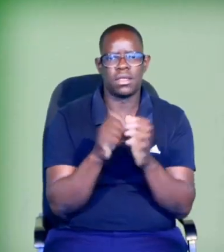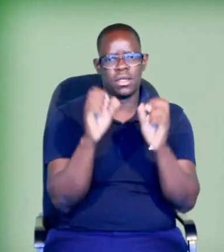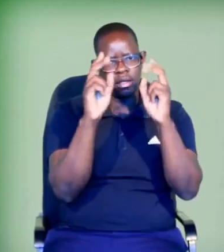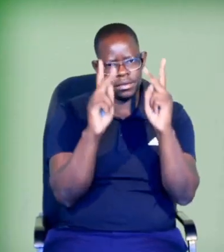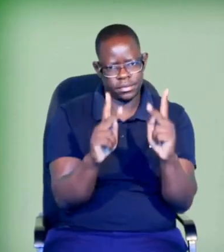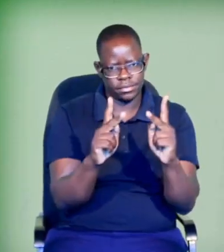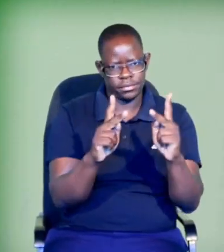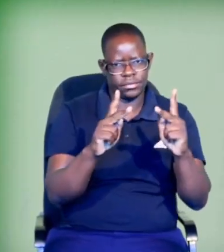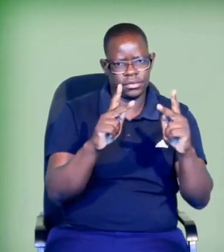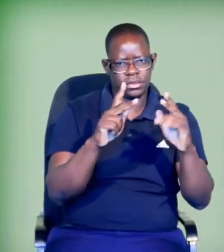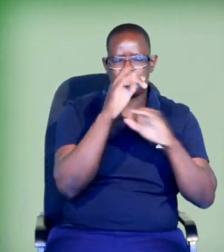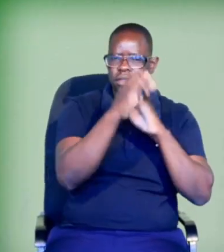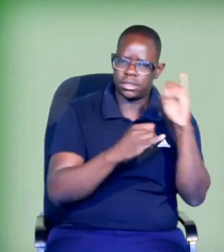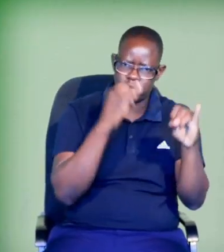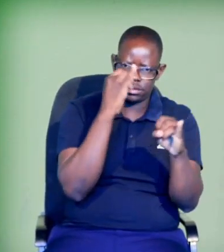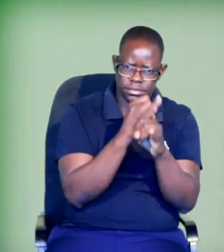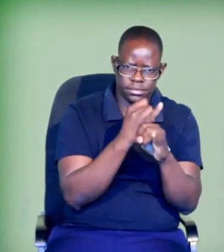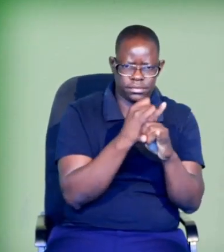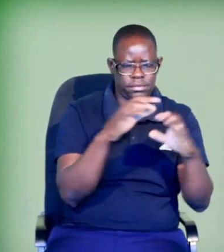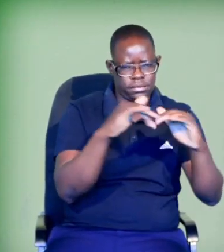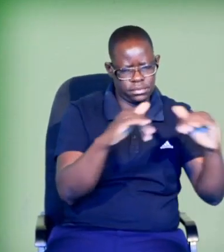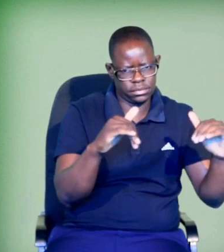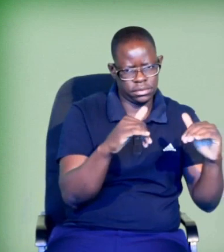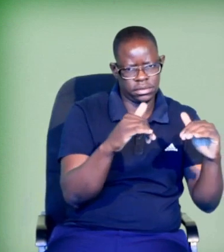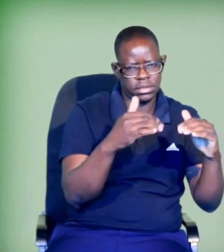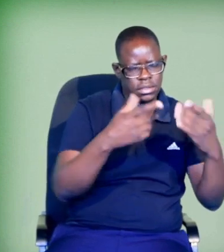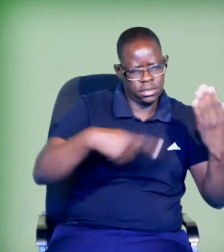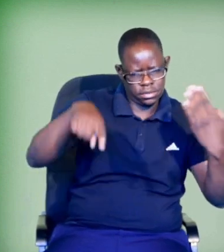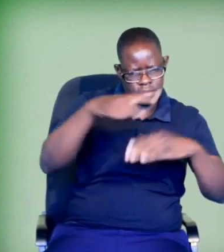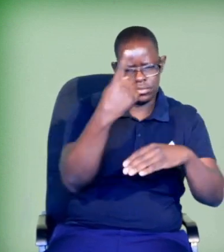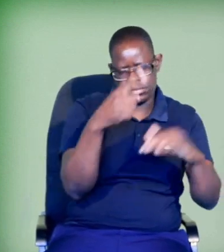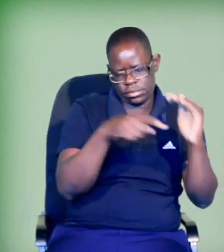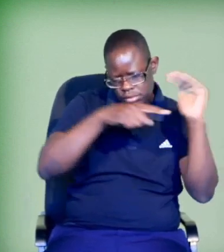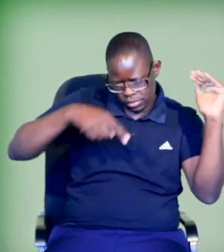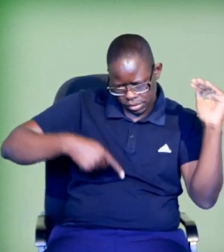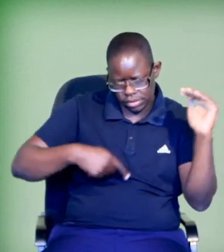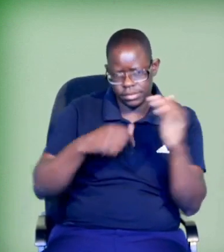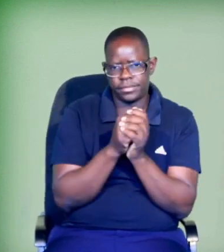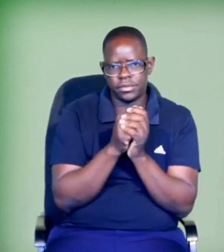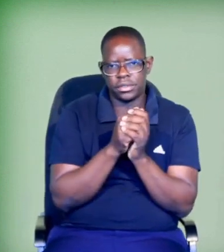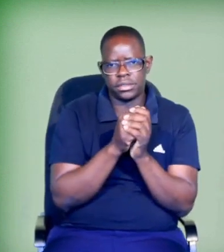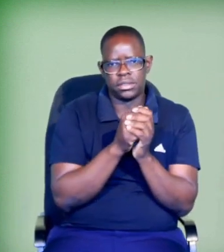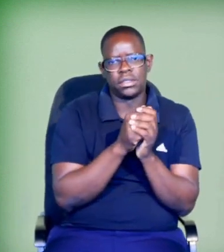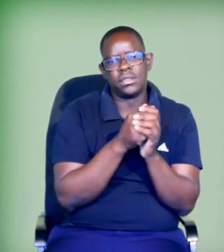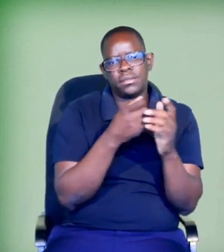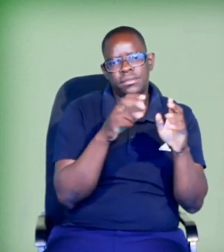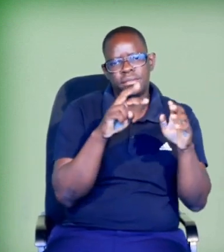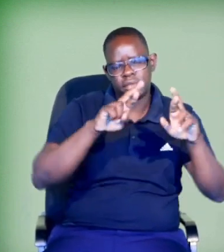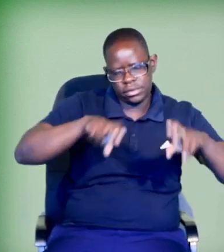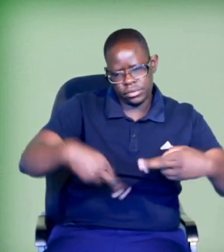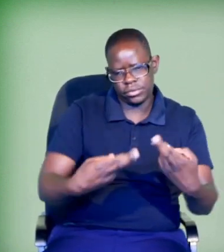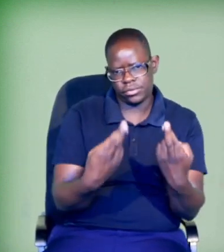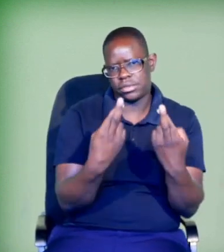Okay. International specialization refers to specialization beyond the borders of one country. This depends on the availability of